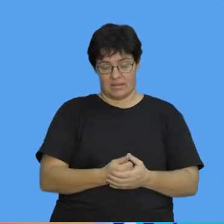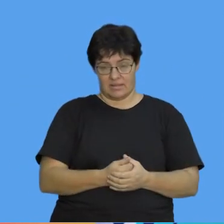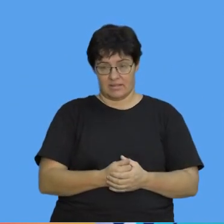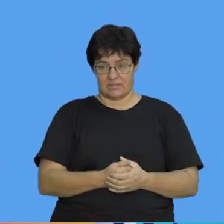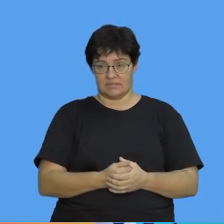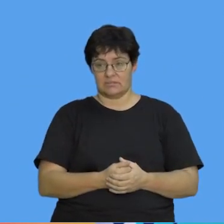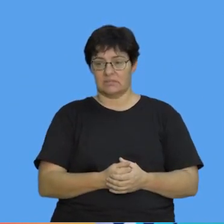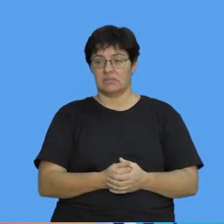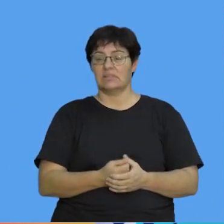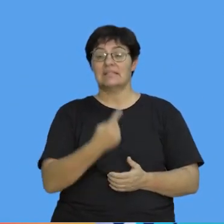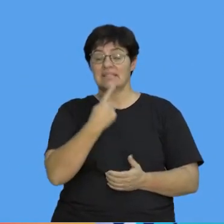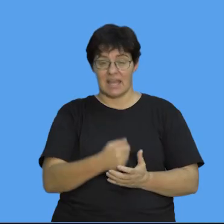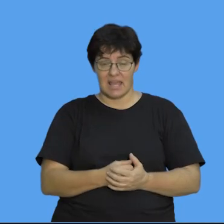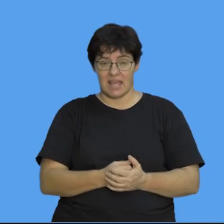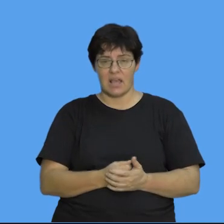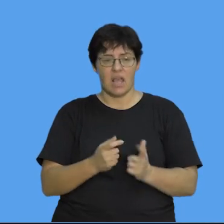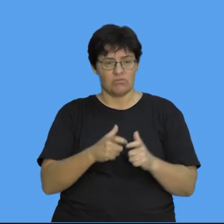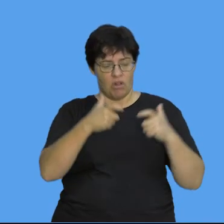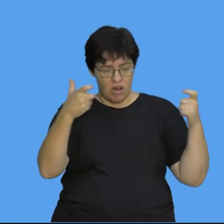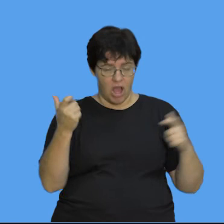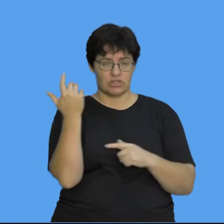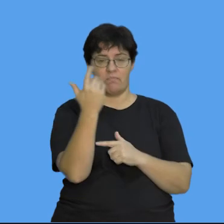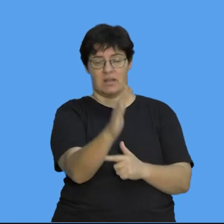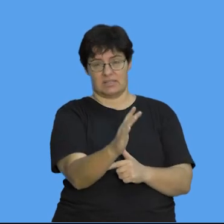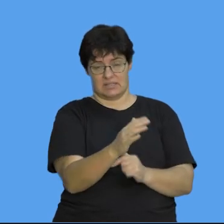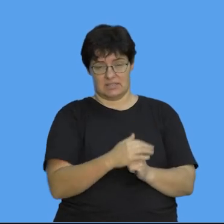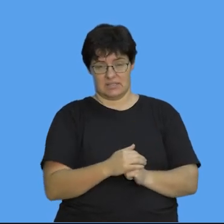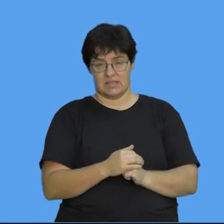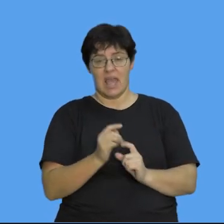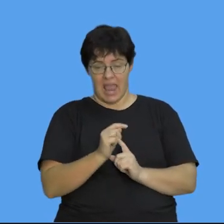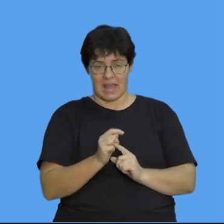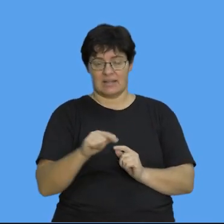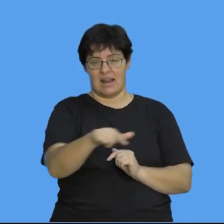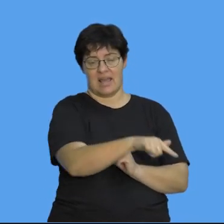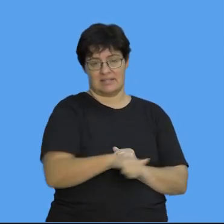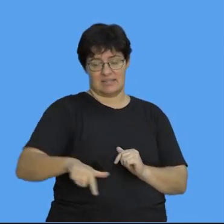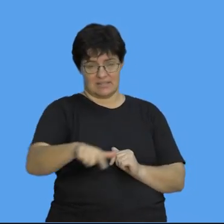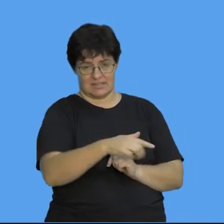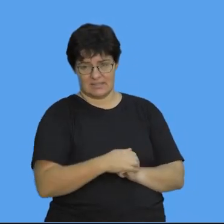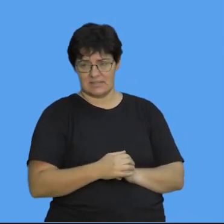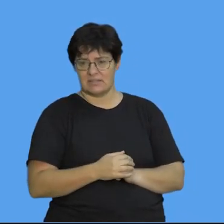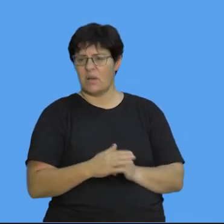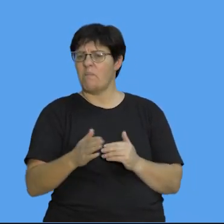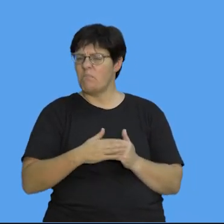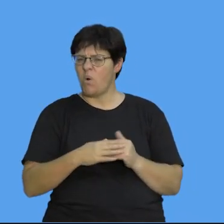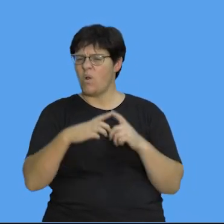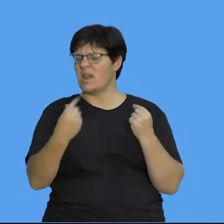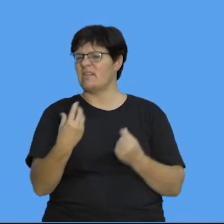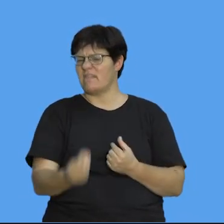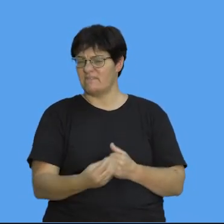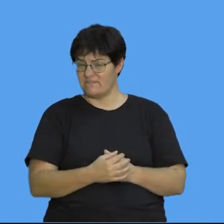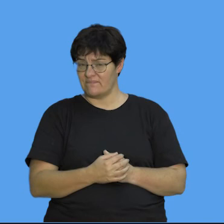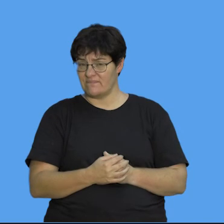right? And once again, it says here, into a large plant and the terrestrial. Now, what else do leaves have